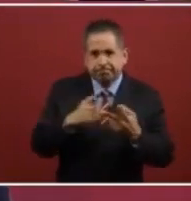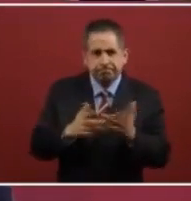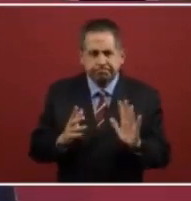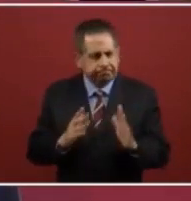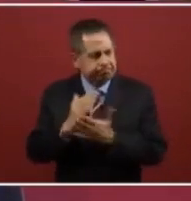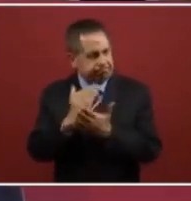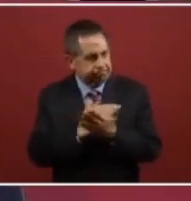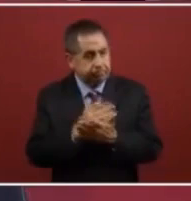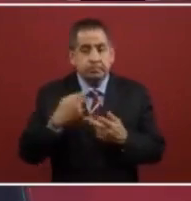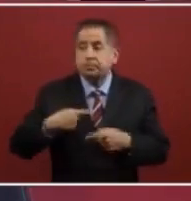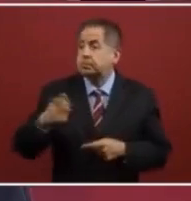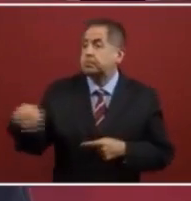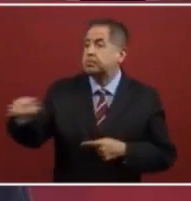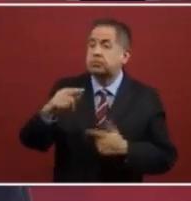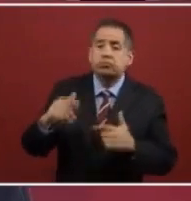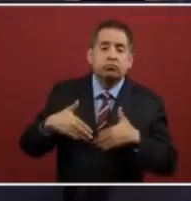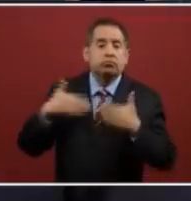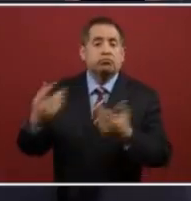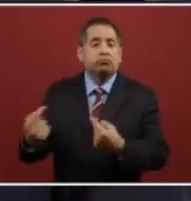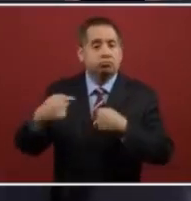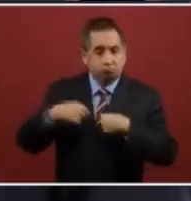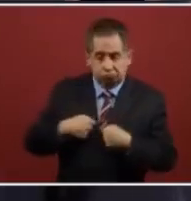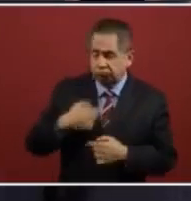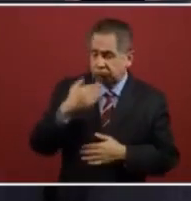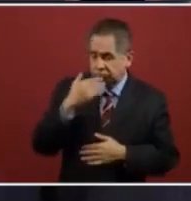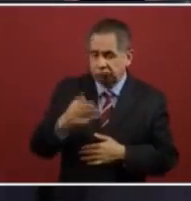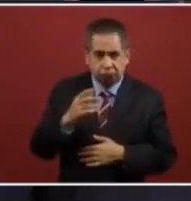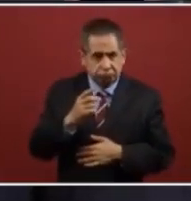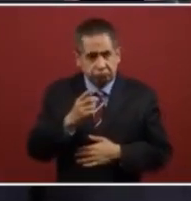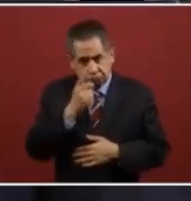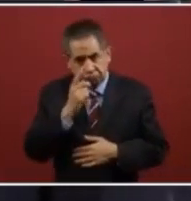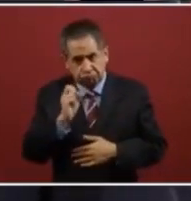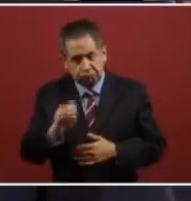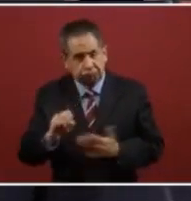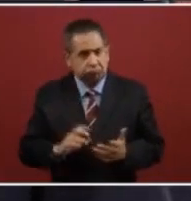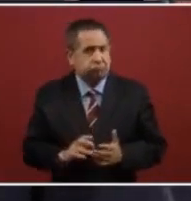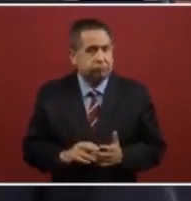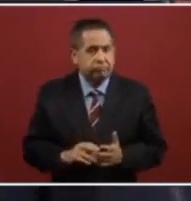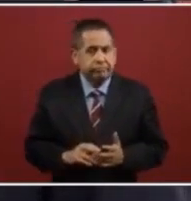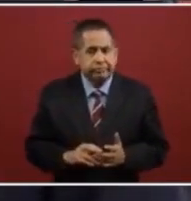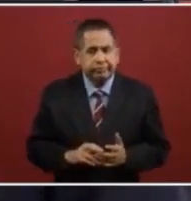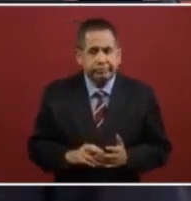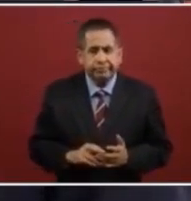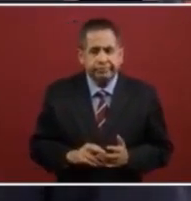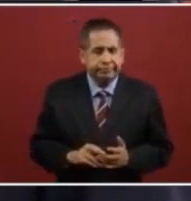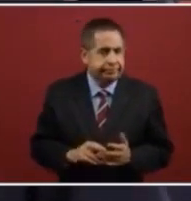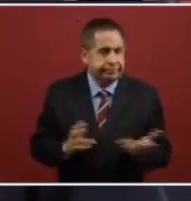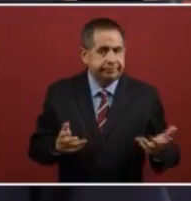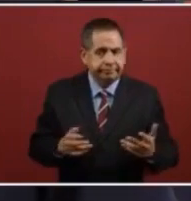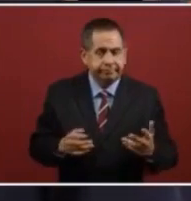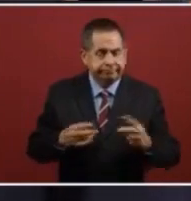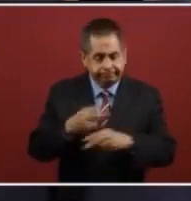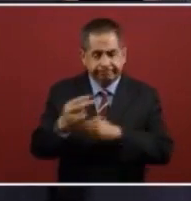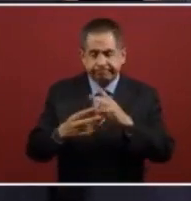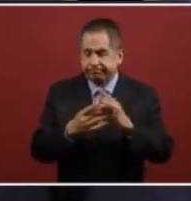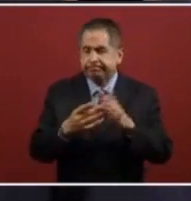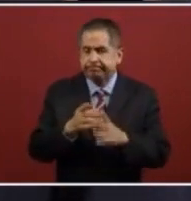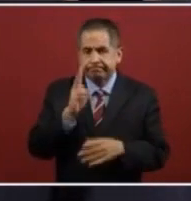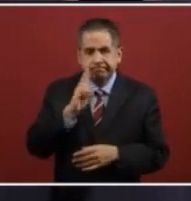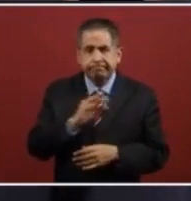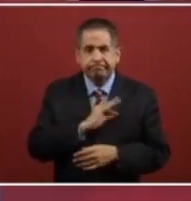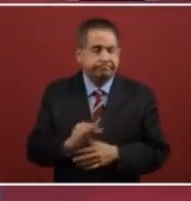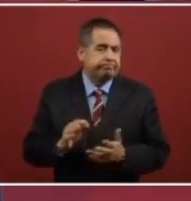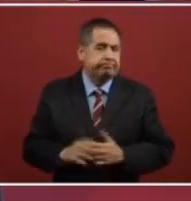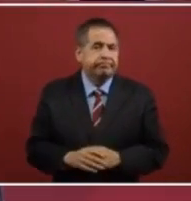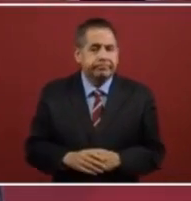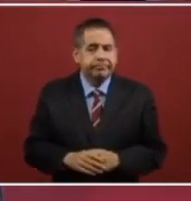being está able confiando. to take our Y time dice, and fix the problems like violence. van a And people poder. are putting their trust and